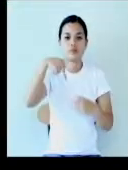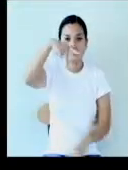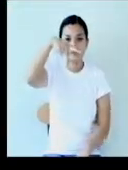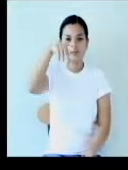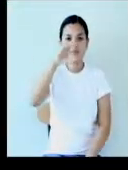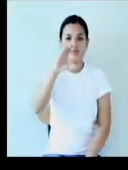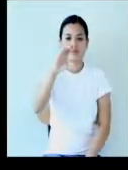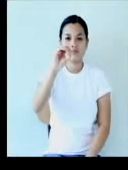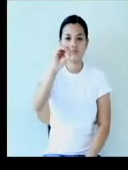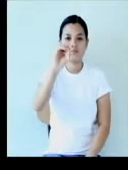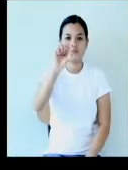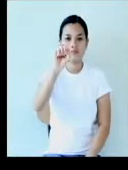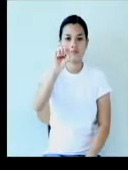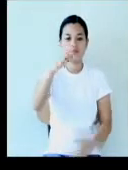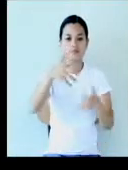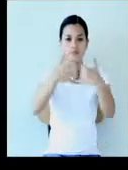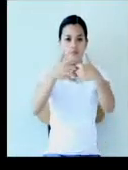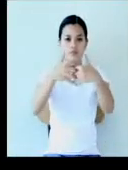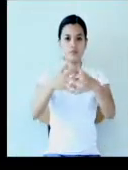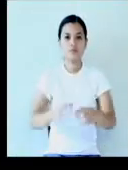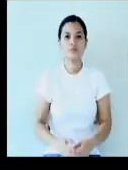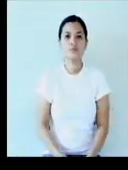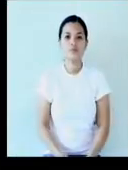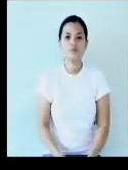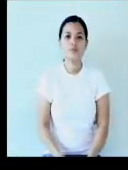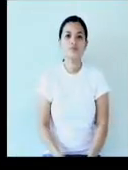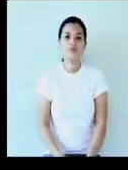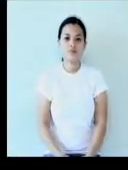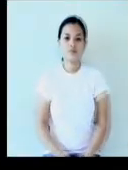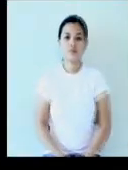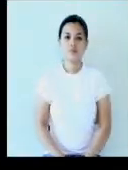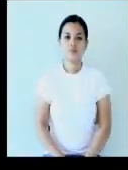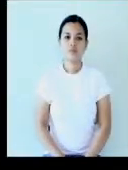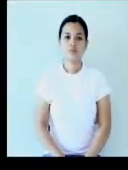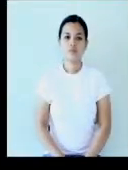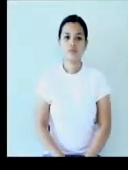Precinct Count Optical Scan, or the PCOS machine.